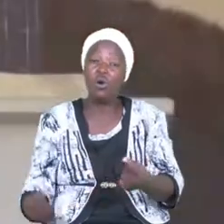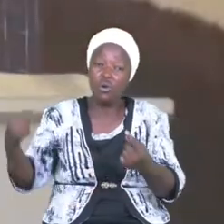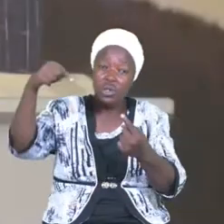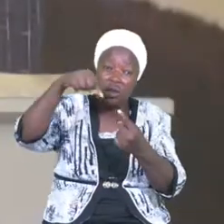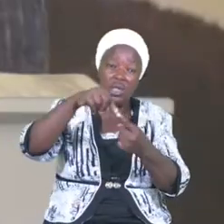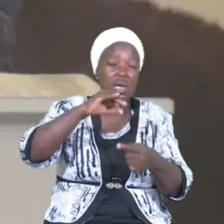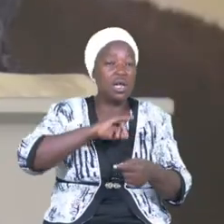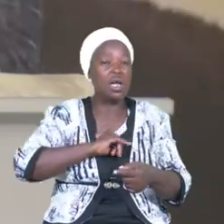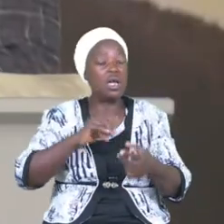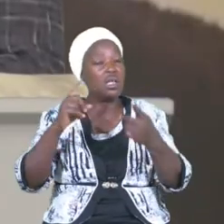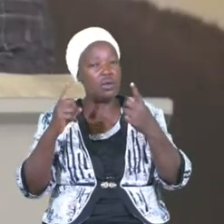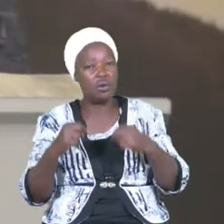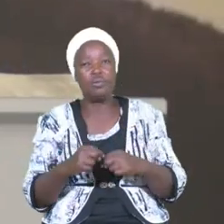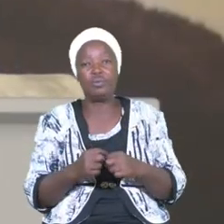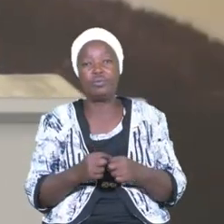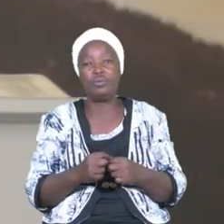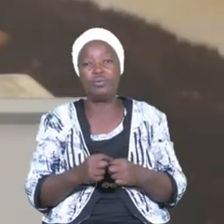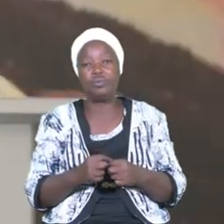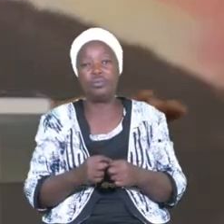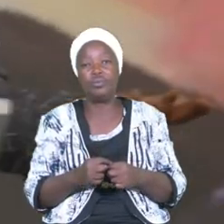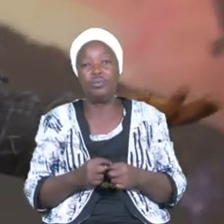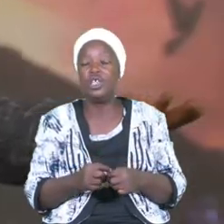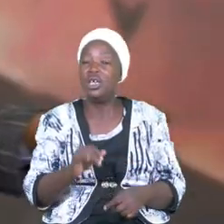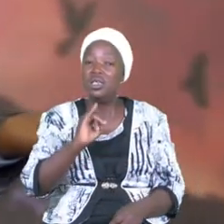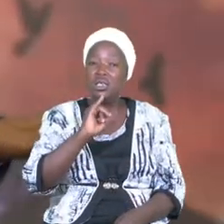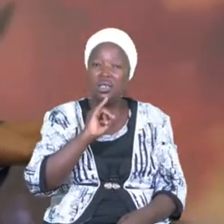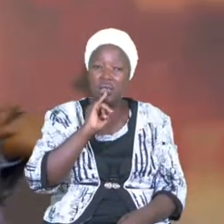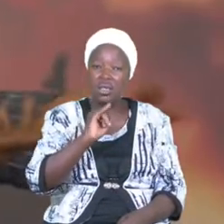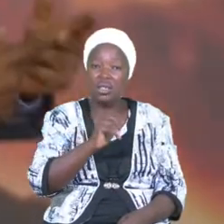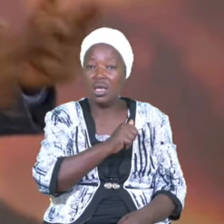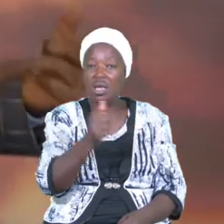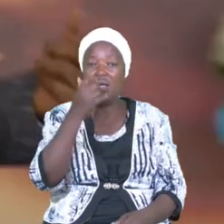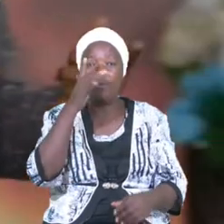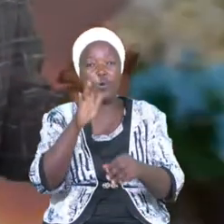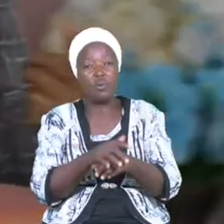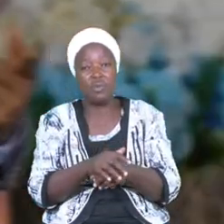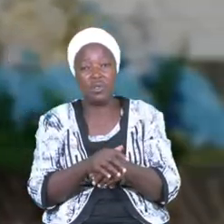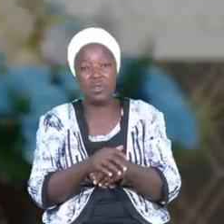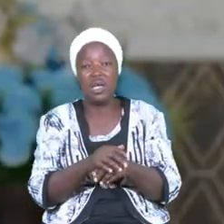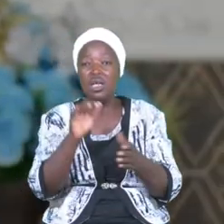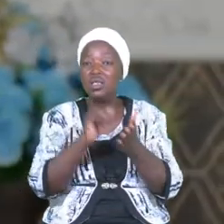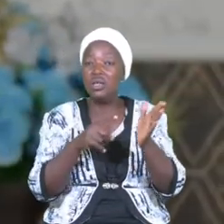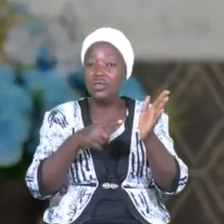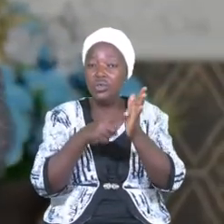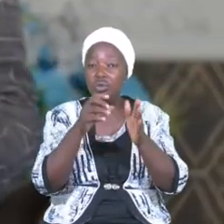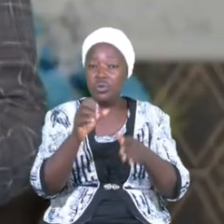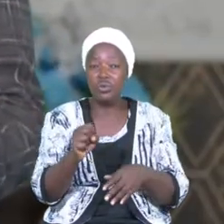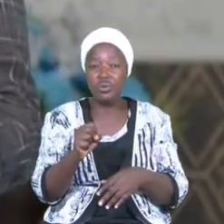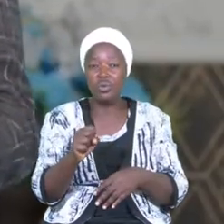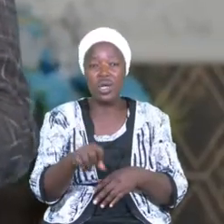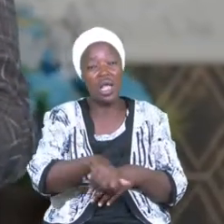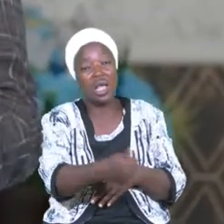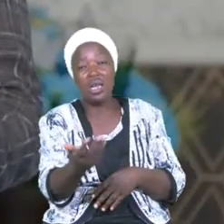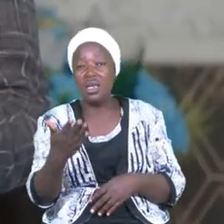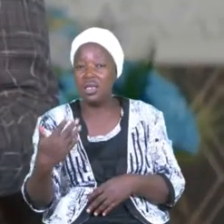come. It's a promise that shows anything